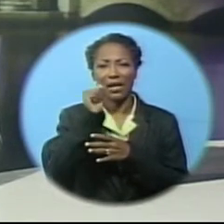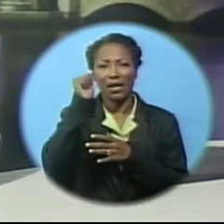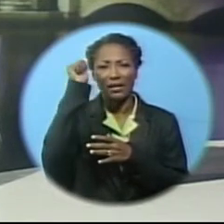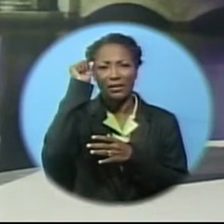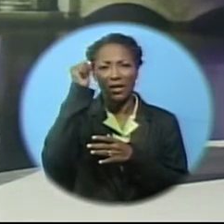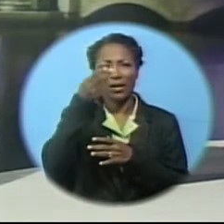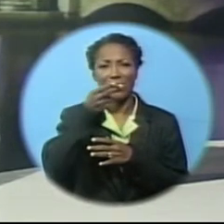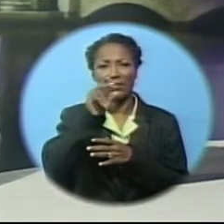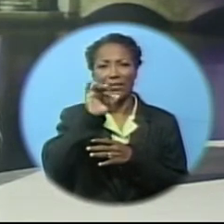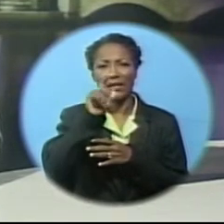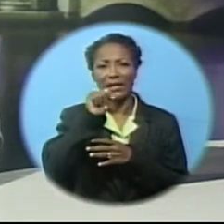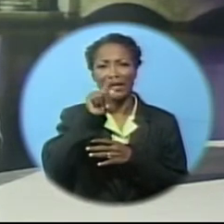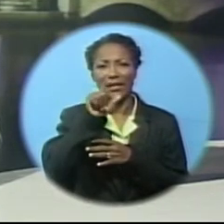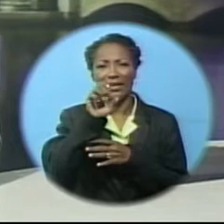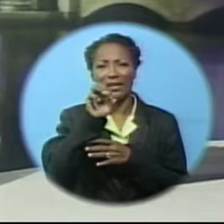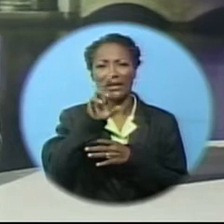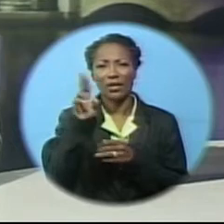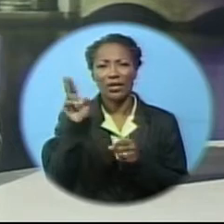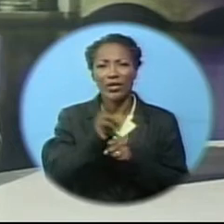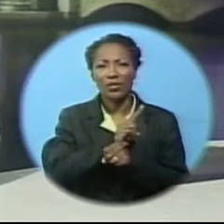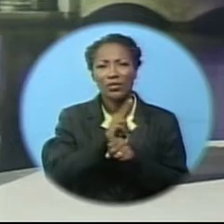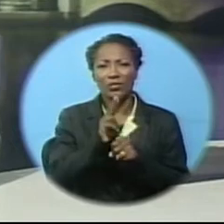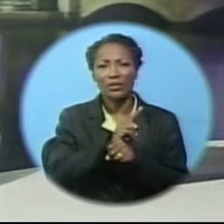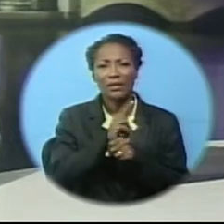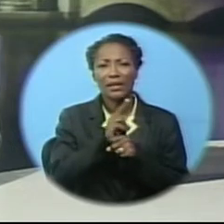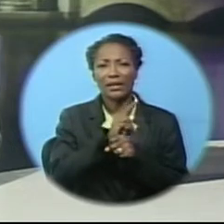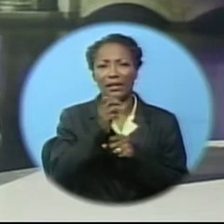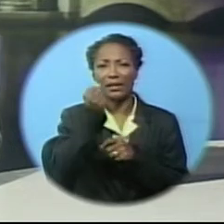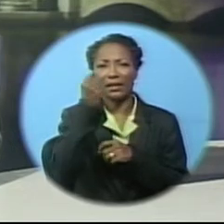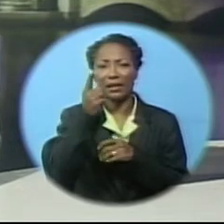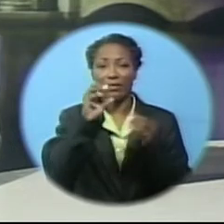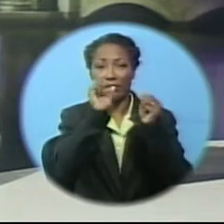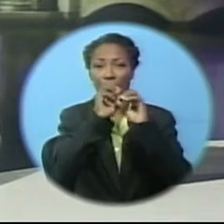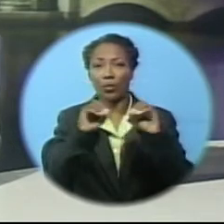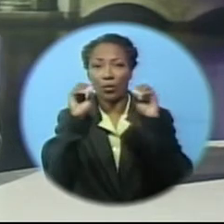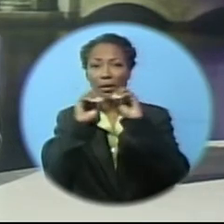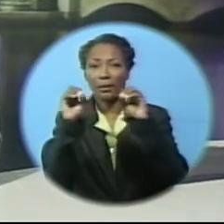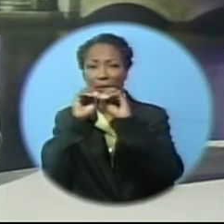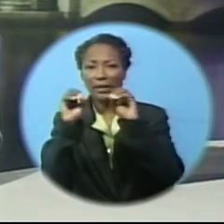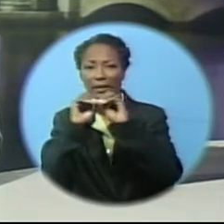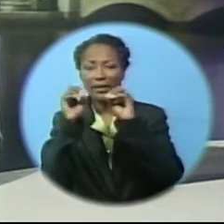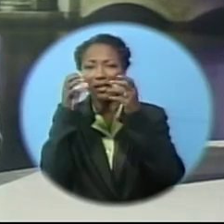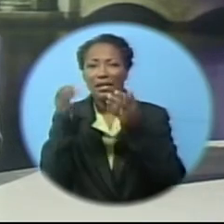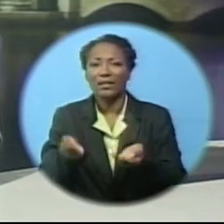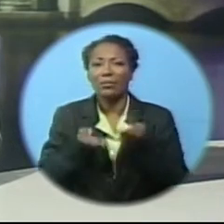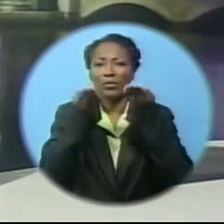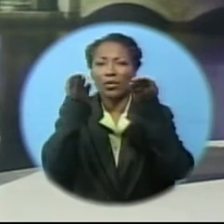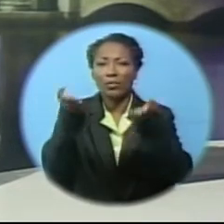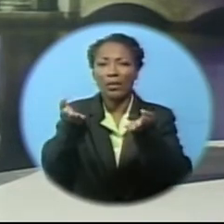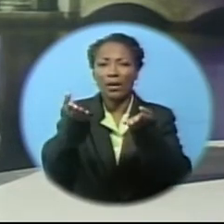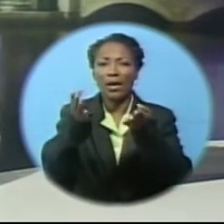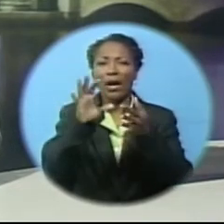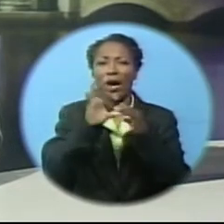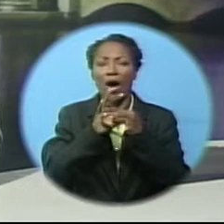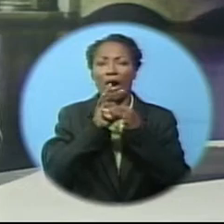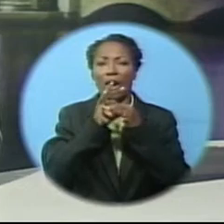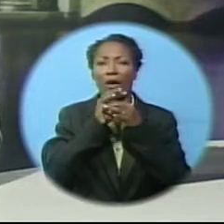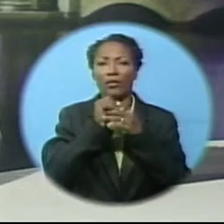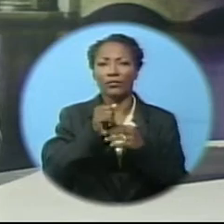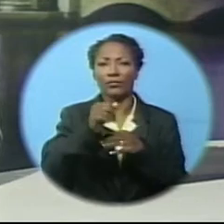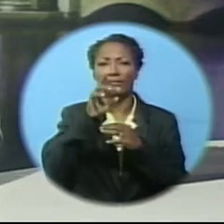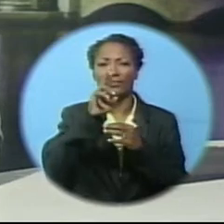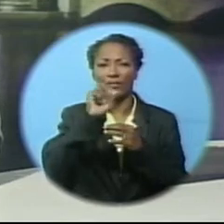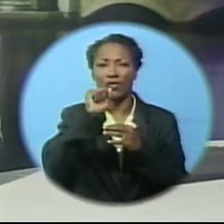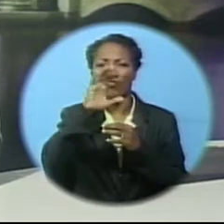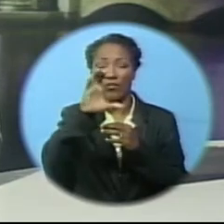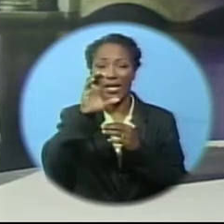the 11th Olympiad, the first ever televised Olympiad, as an opportunity to promote his ideals of racial supremacy, the friendship